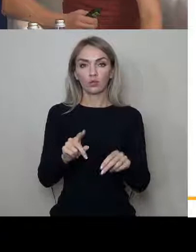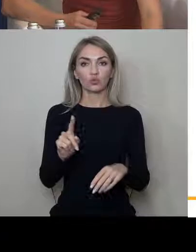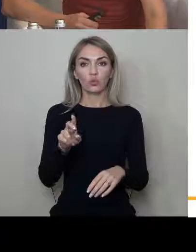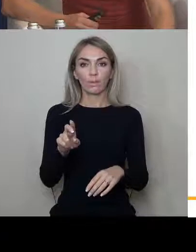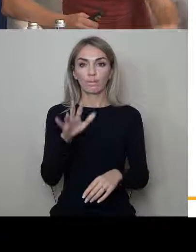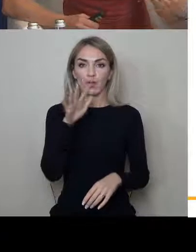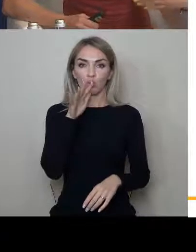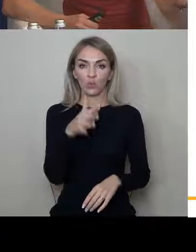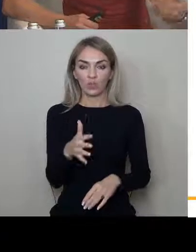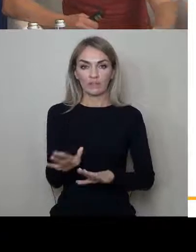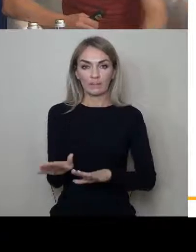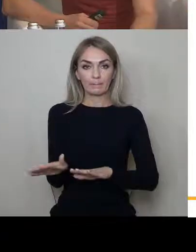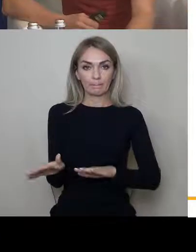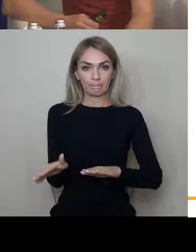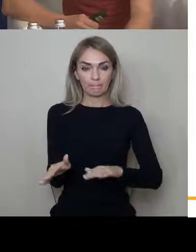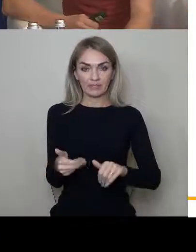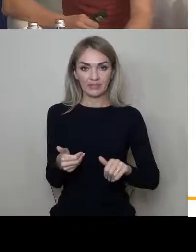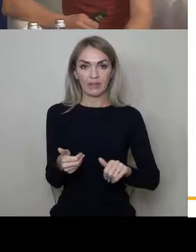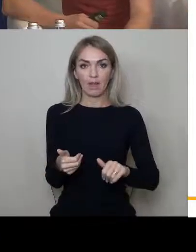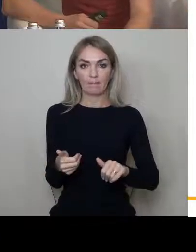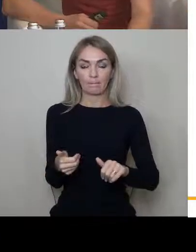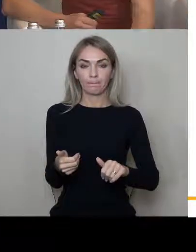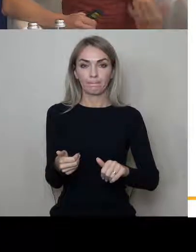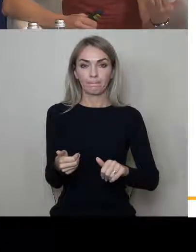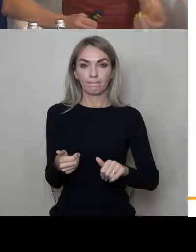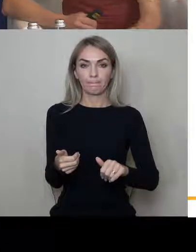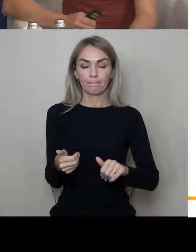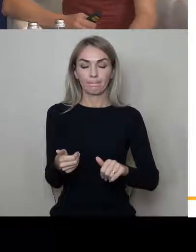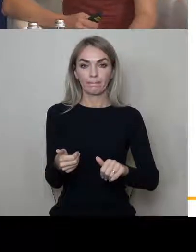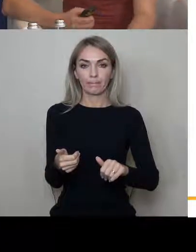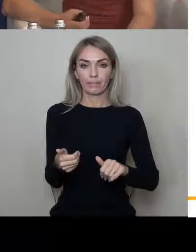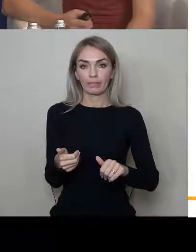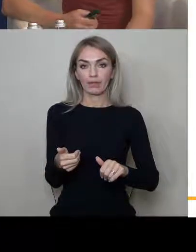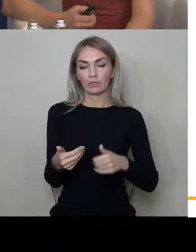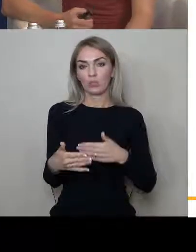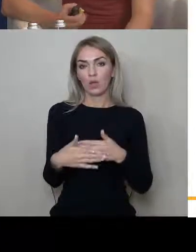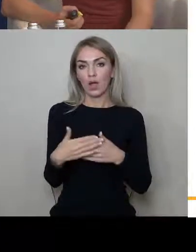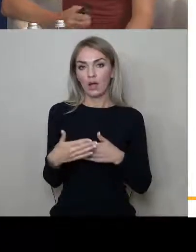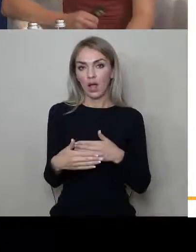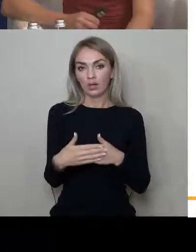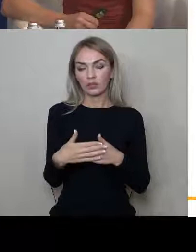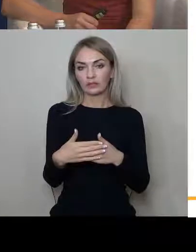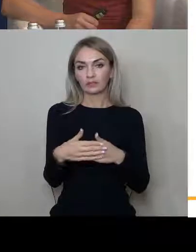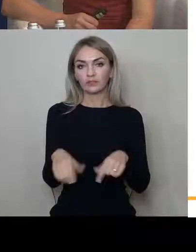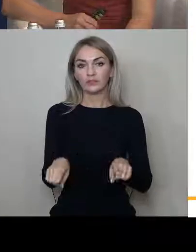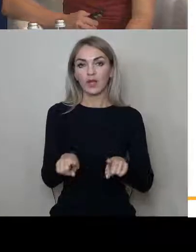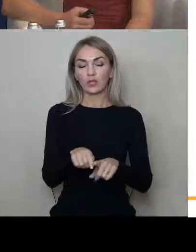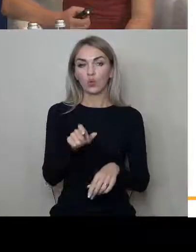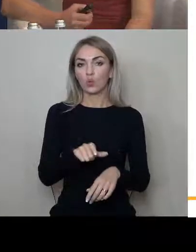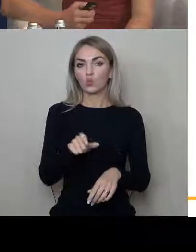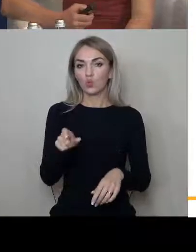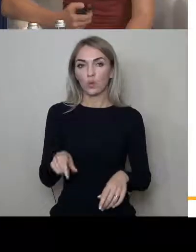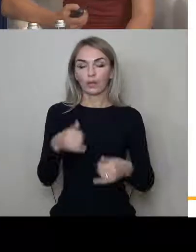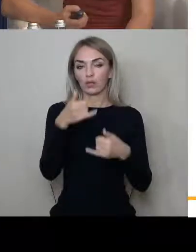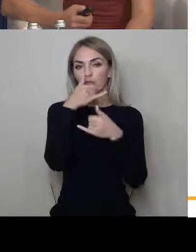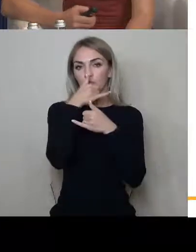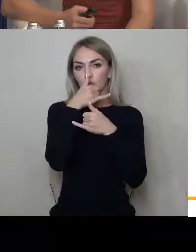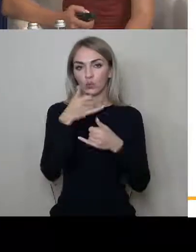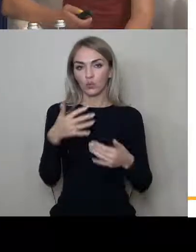to offer this additional guarantee, safeguard in a way that following 5 years after serving the